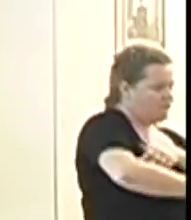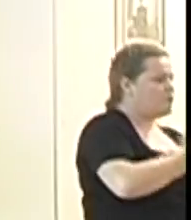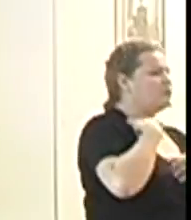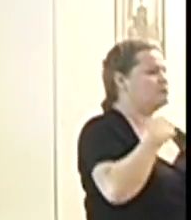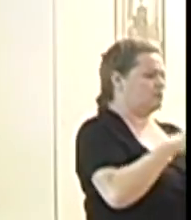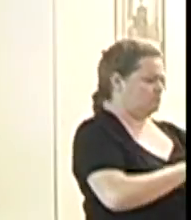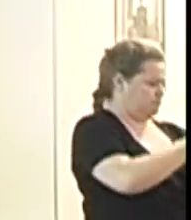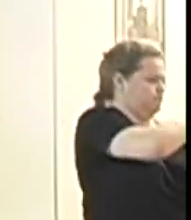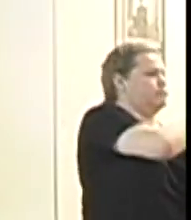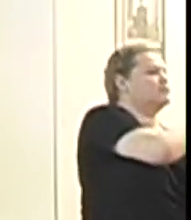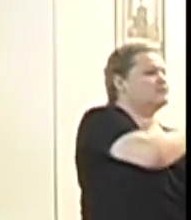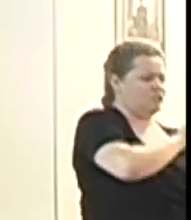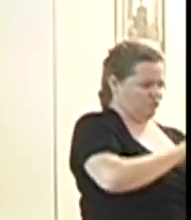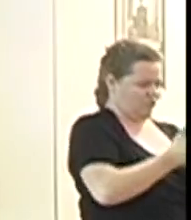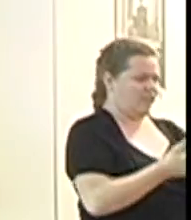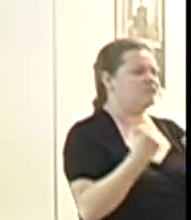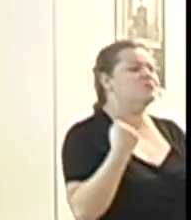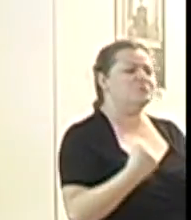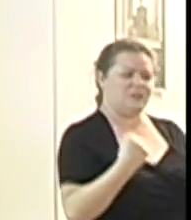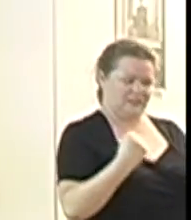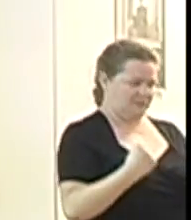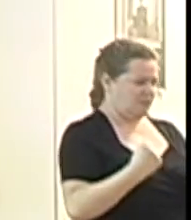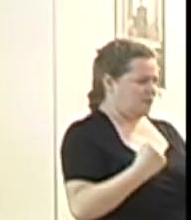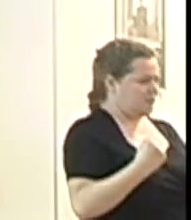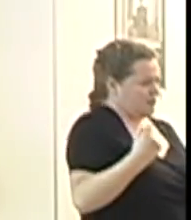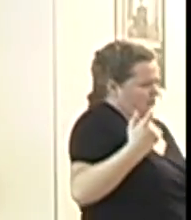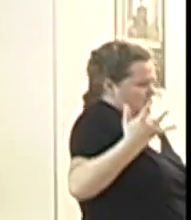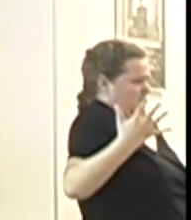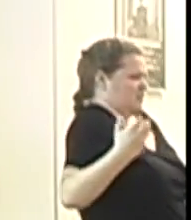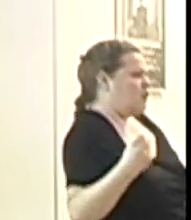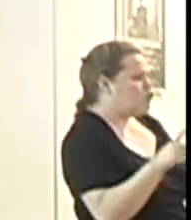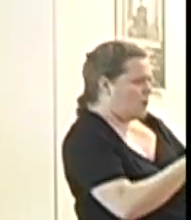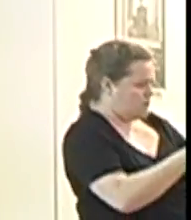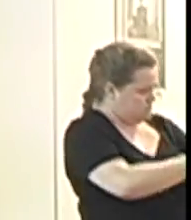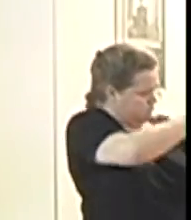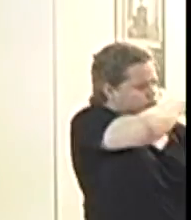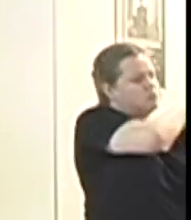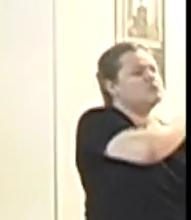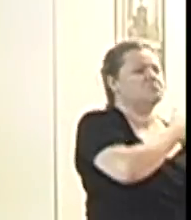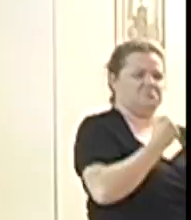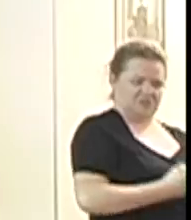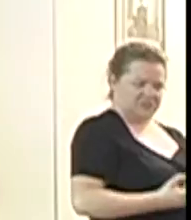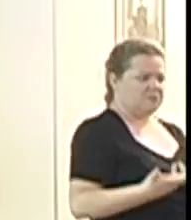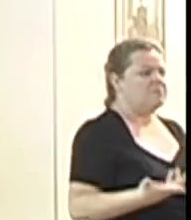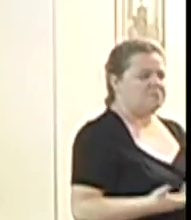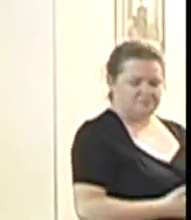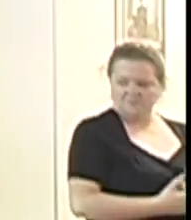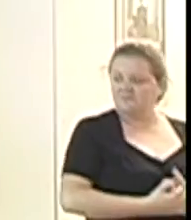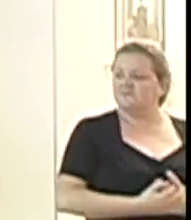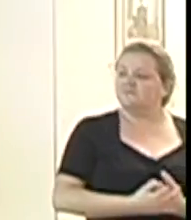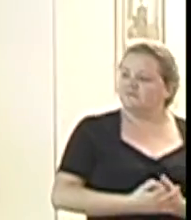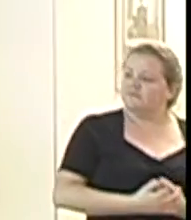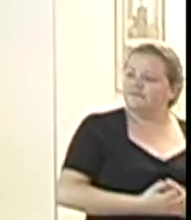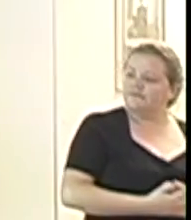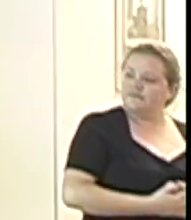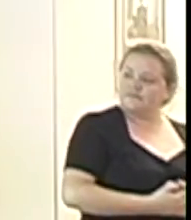look at their gesture, that their gesture tends to be proximalized, even in the adult.